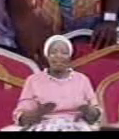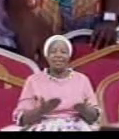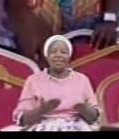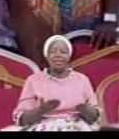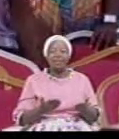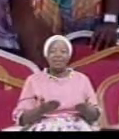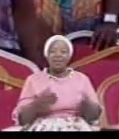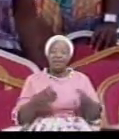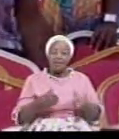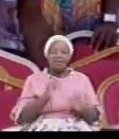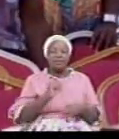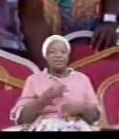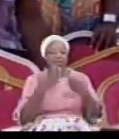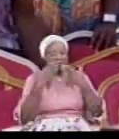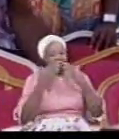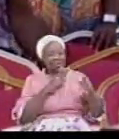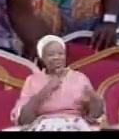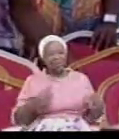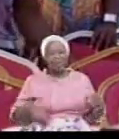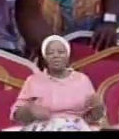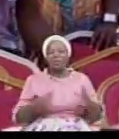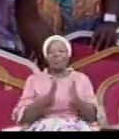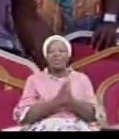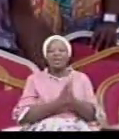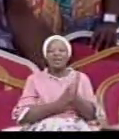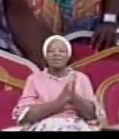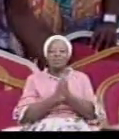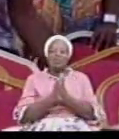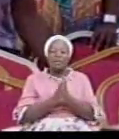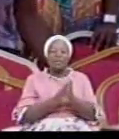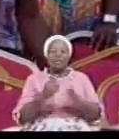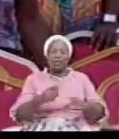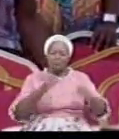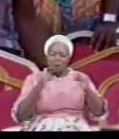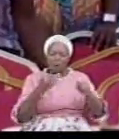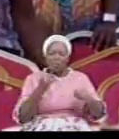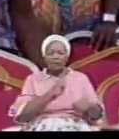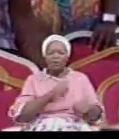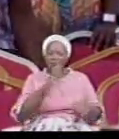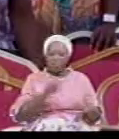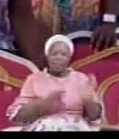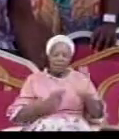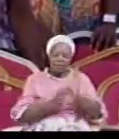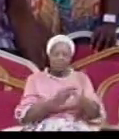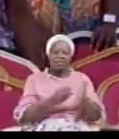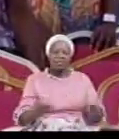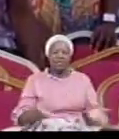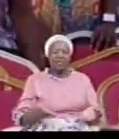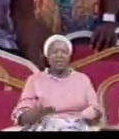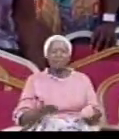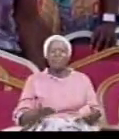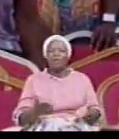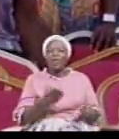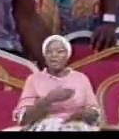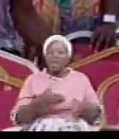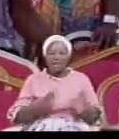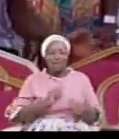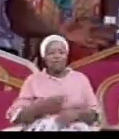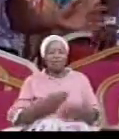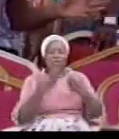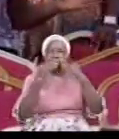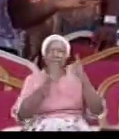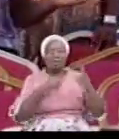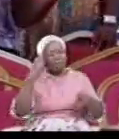greatness of God will be manifested here. Will be manifested here. Let's thank God for His grace.